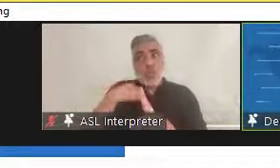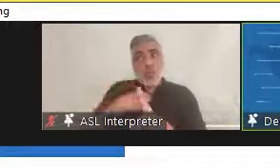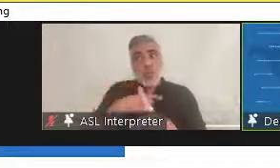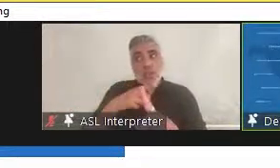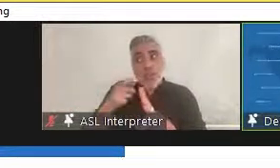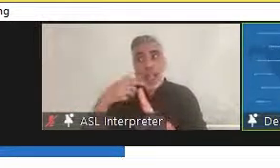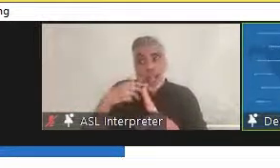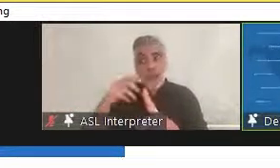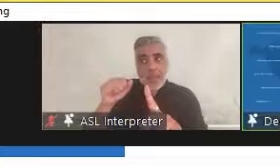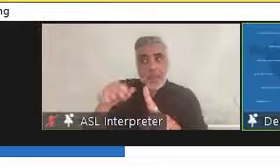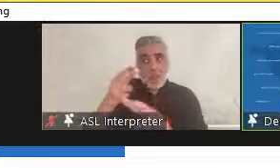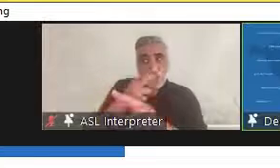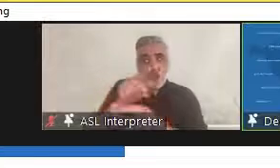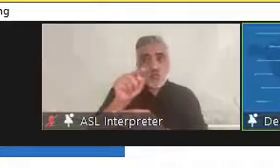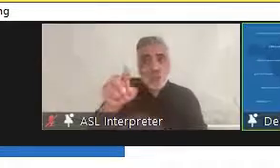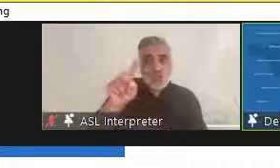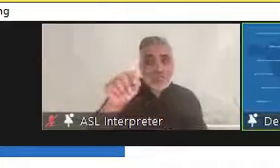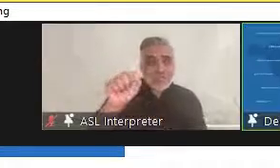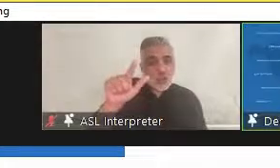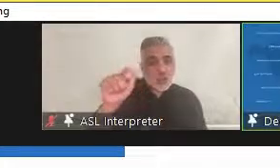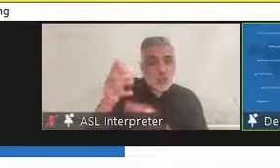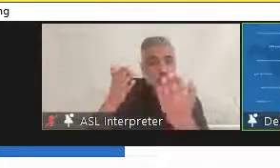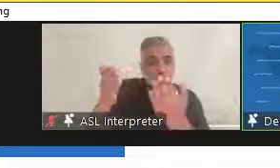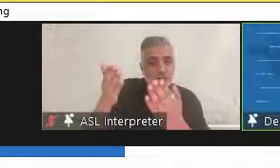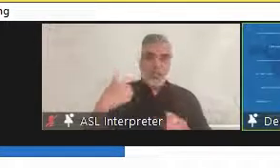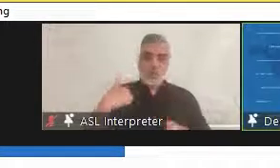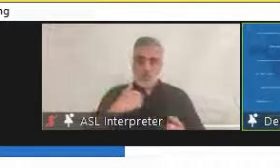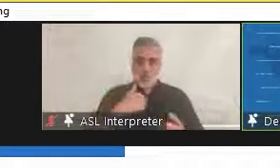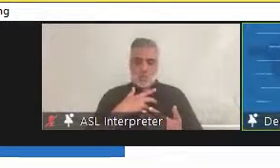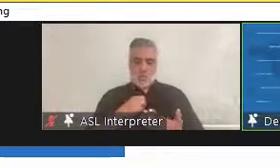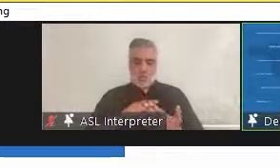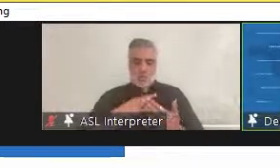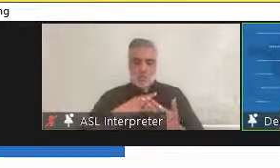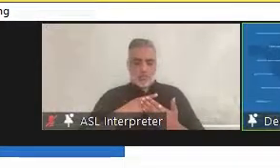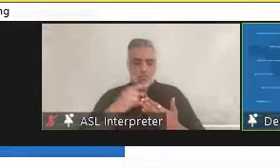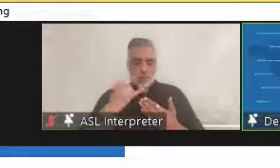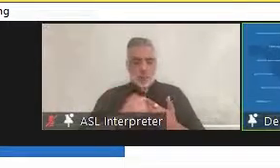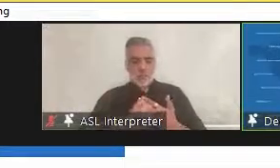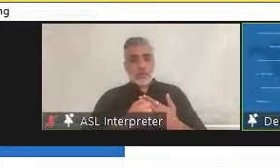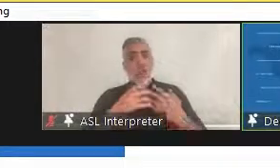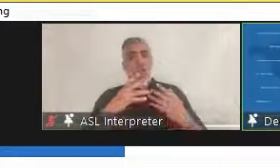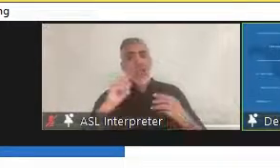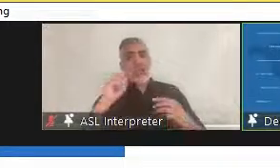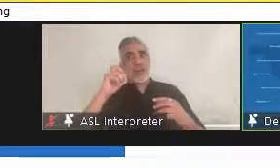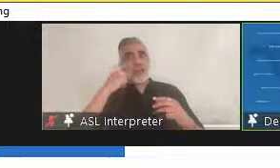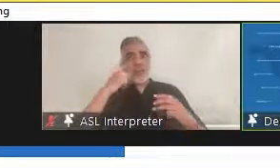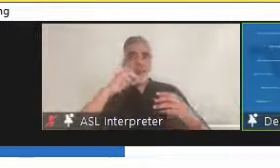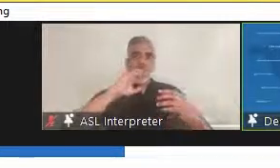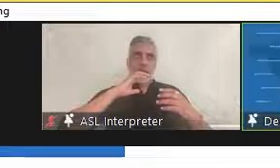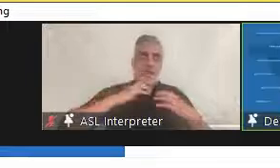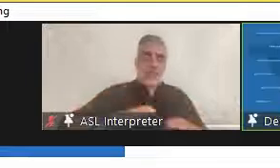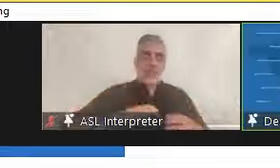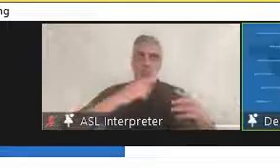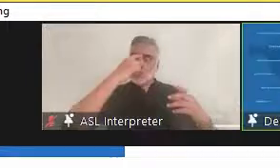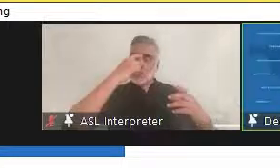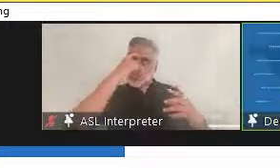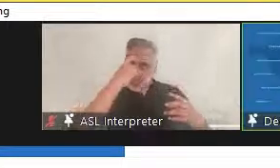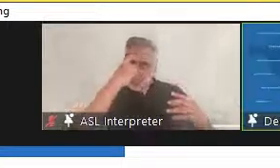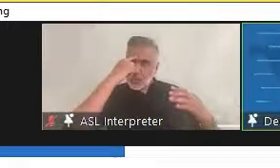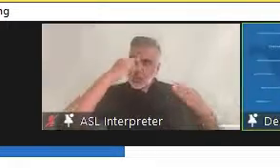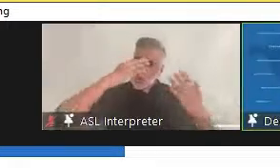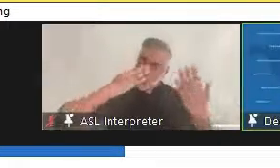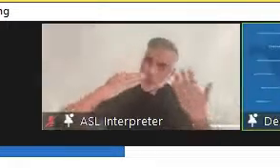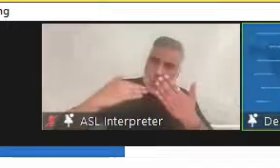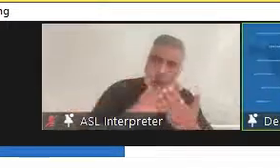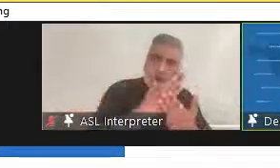those digital services. So we do want our project teams to, and our government clients, to think thoughtfully about what